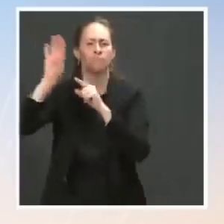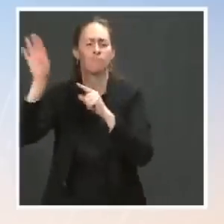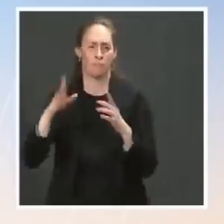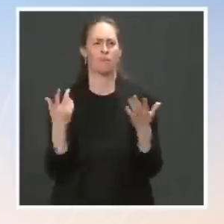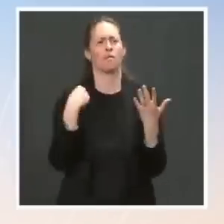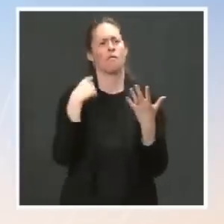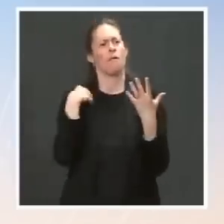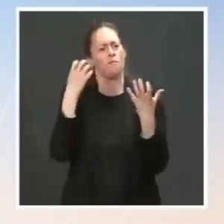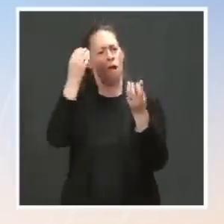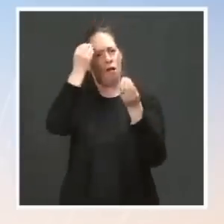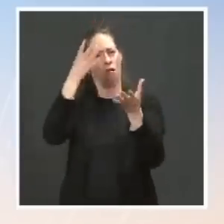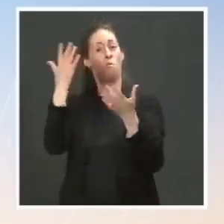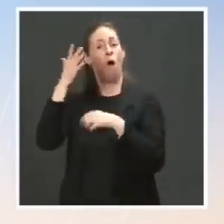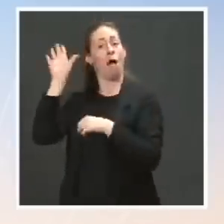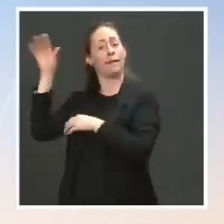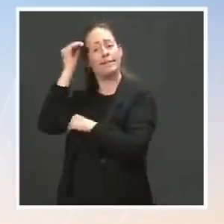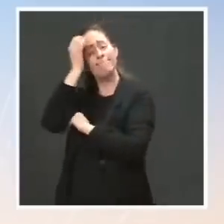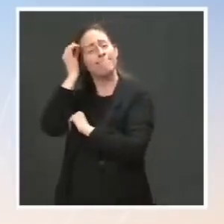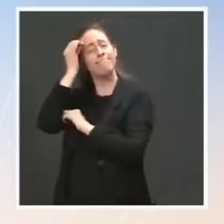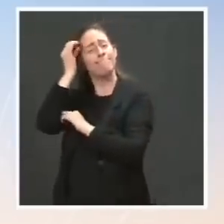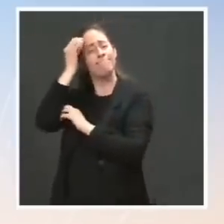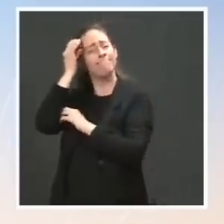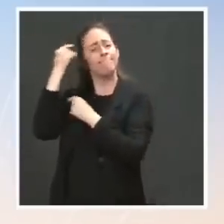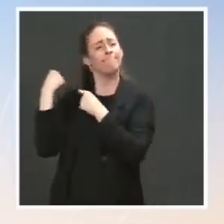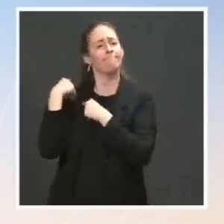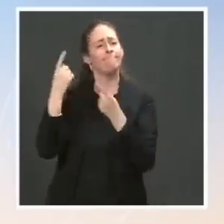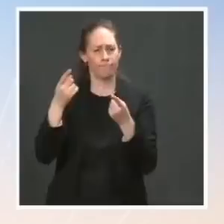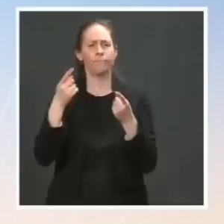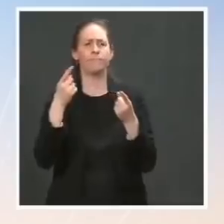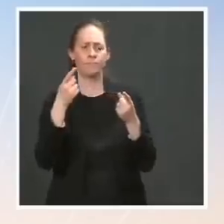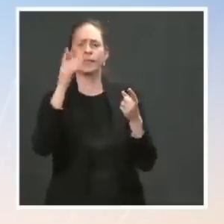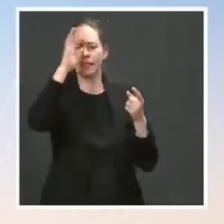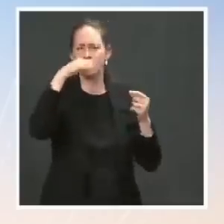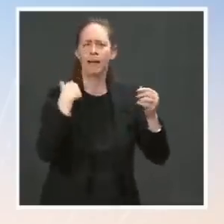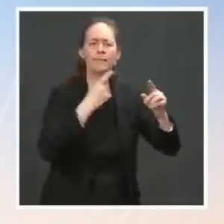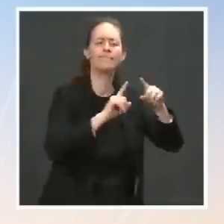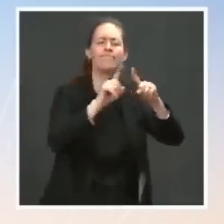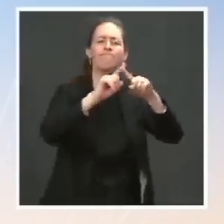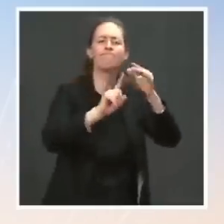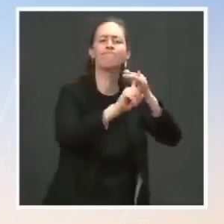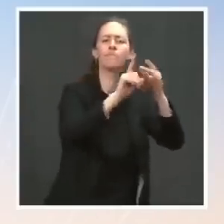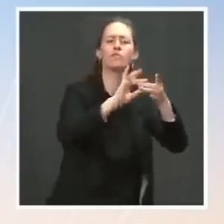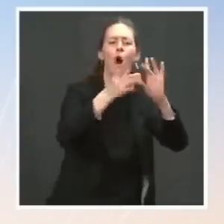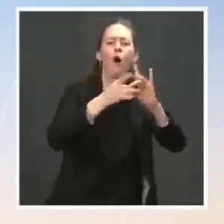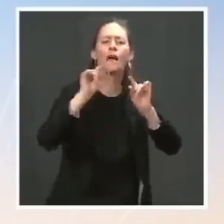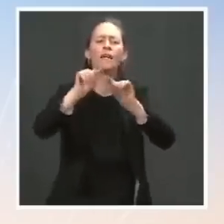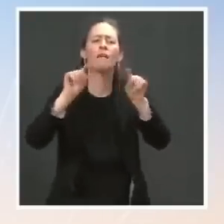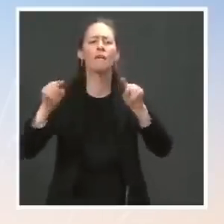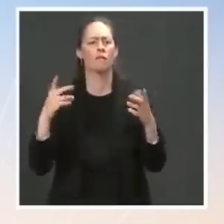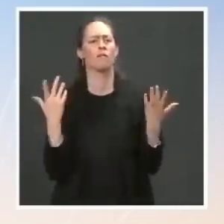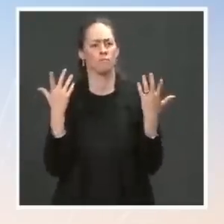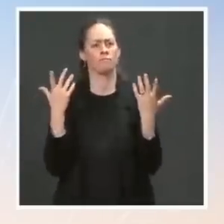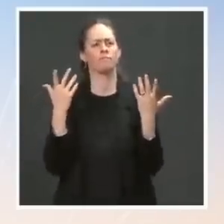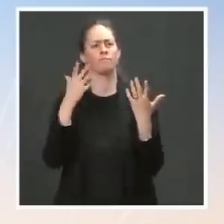mind that I think was covered in a number of those stories are the challenges and the challenges to our resources. And we've talked about this a little